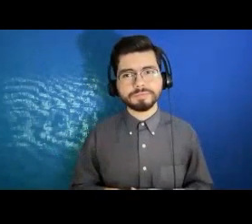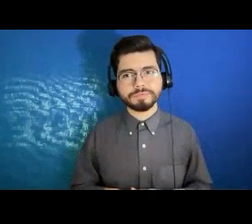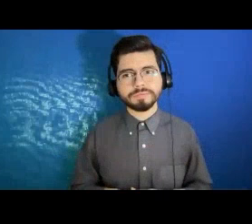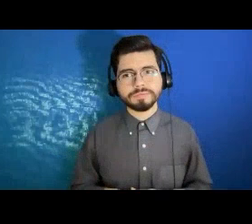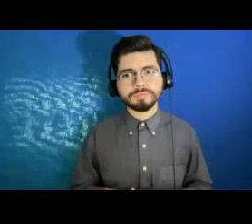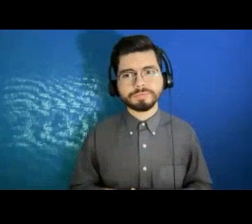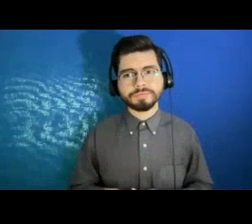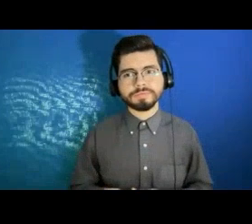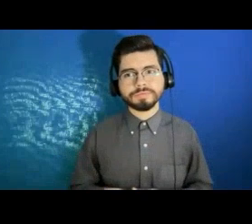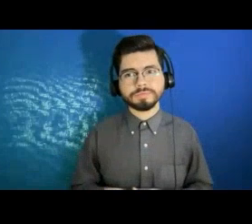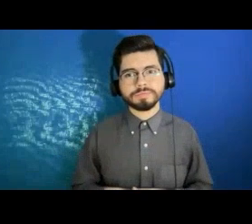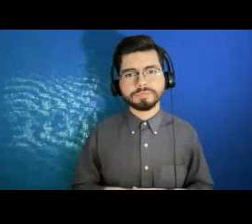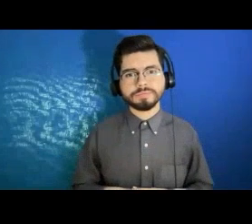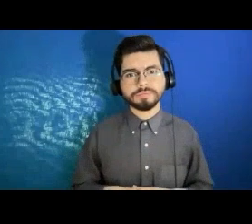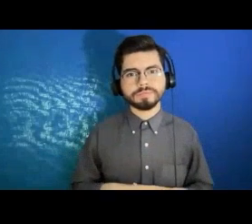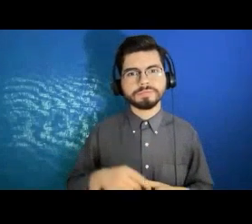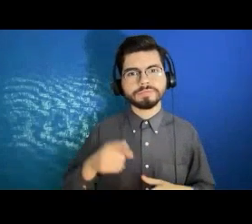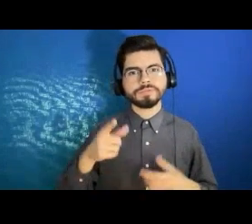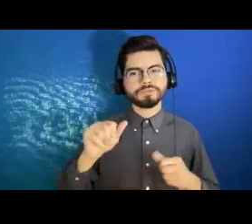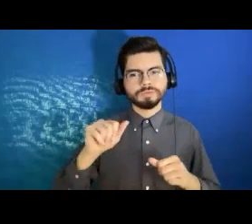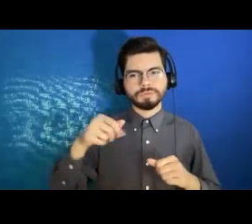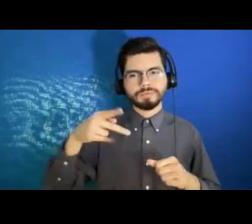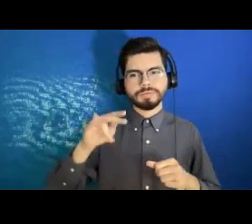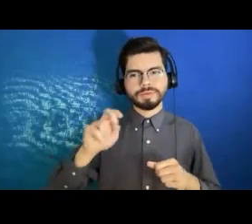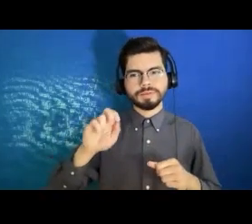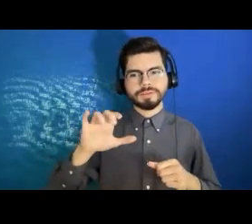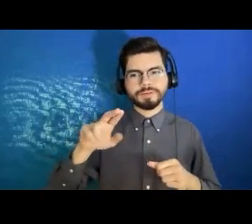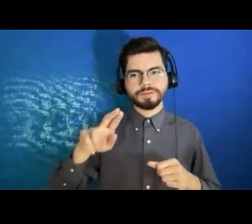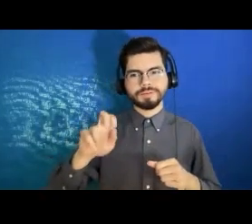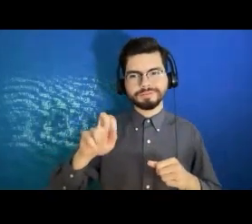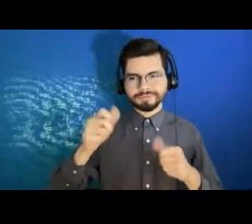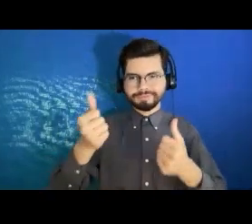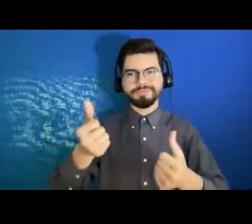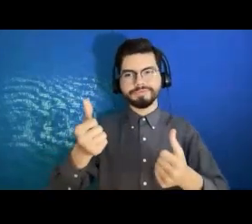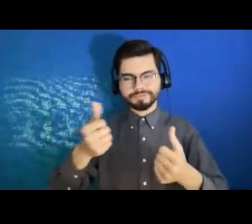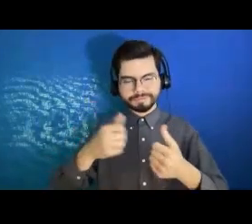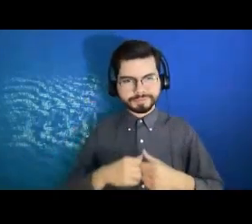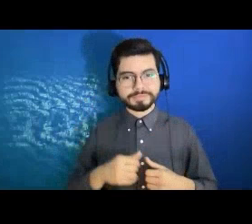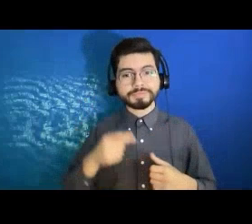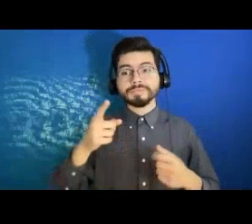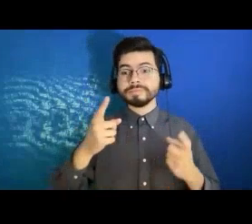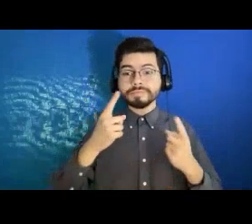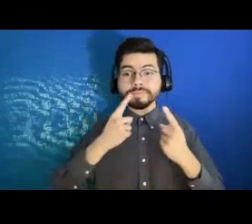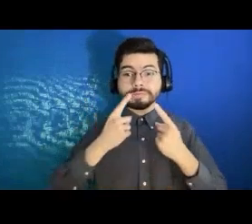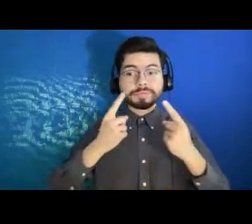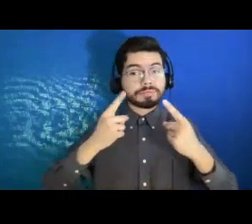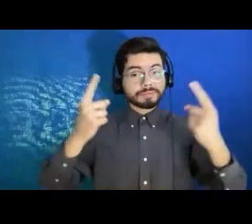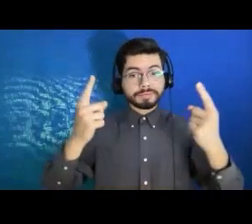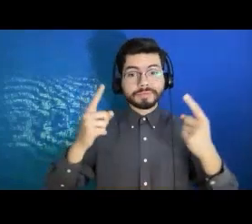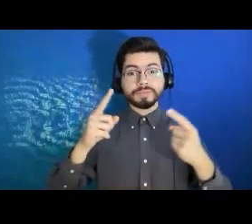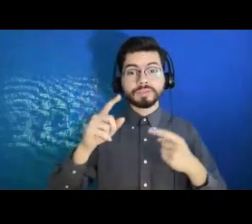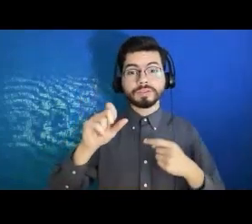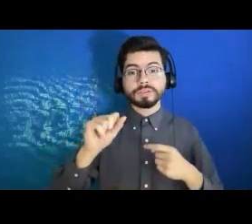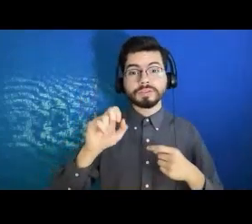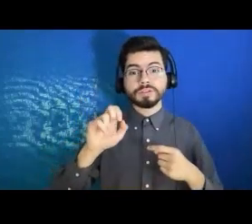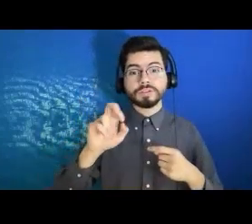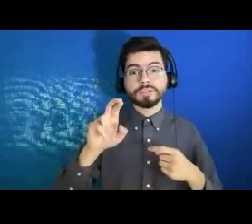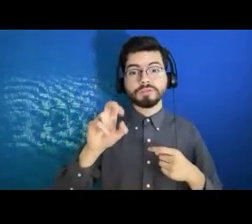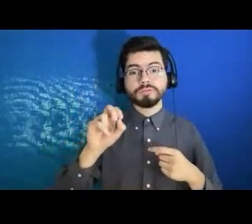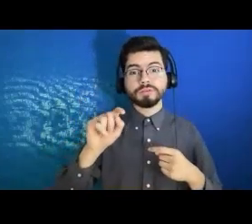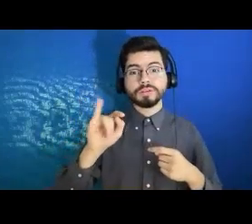Brett, see if we can get that pine cone up there. There we go. So there's our famous serotinous lodgepole